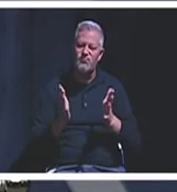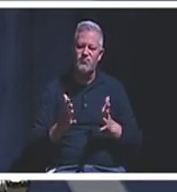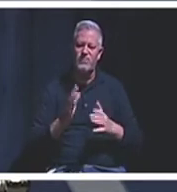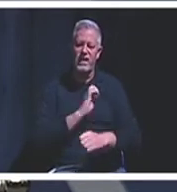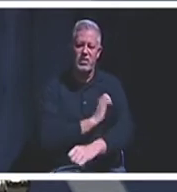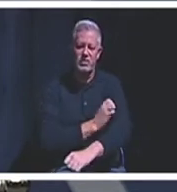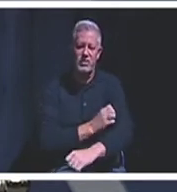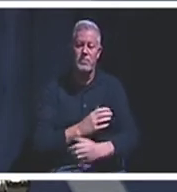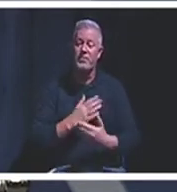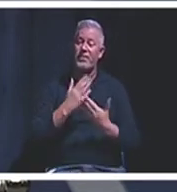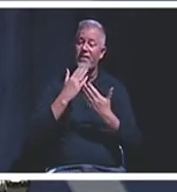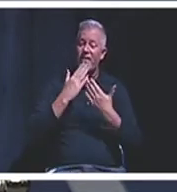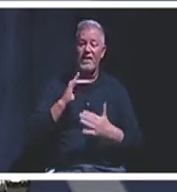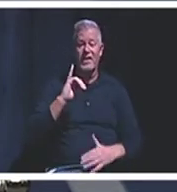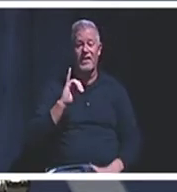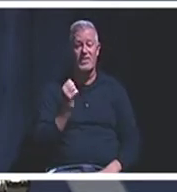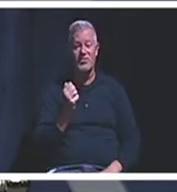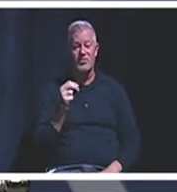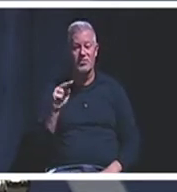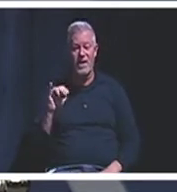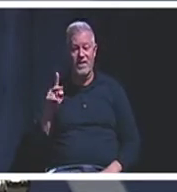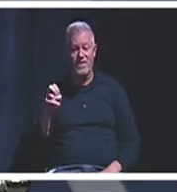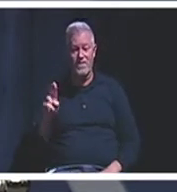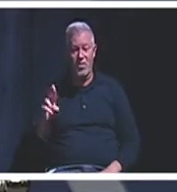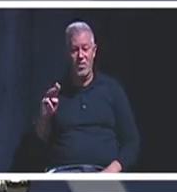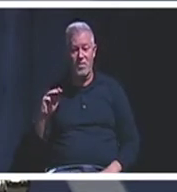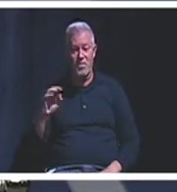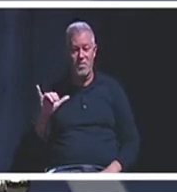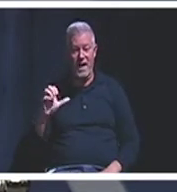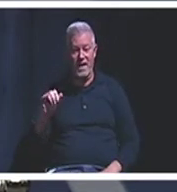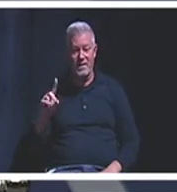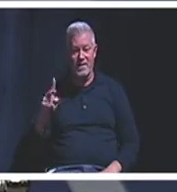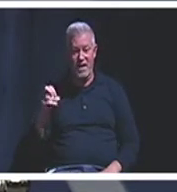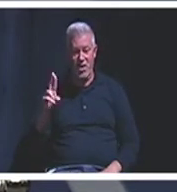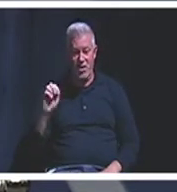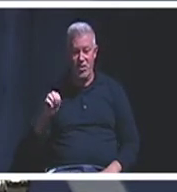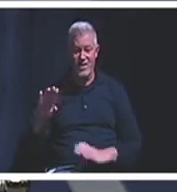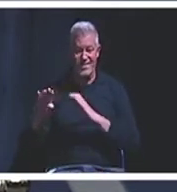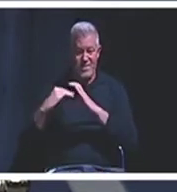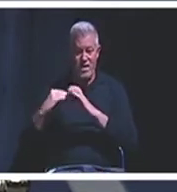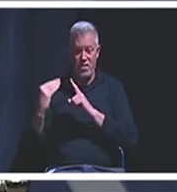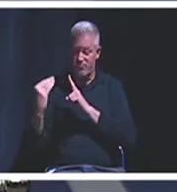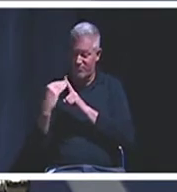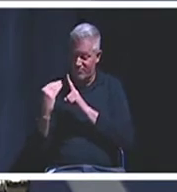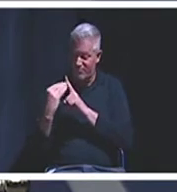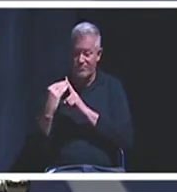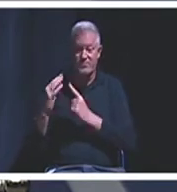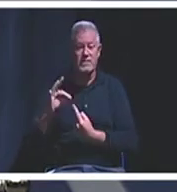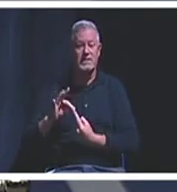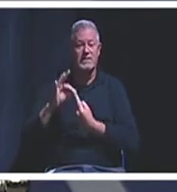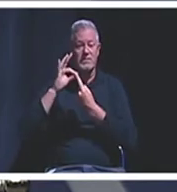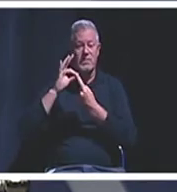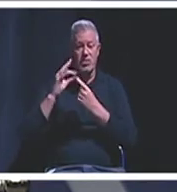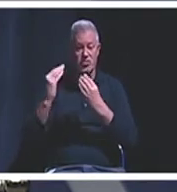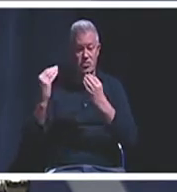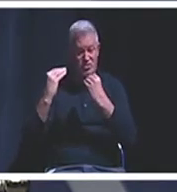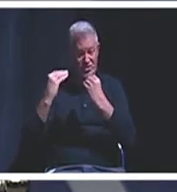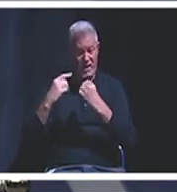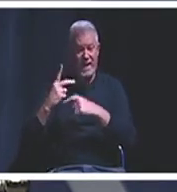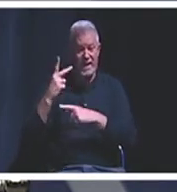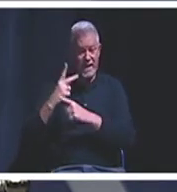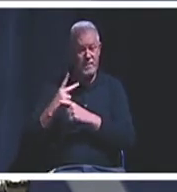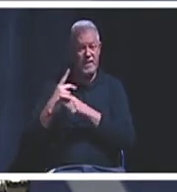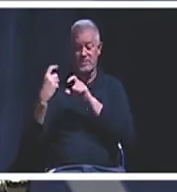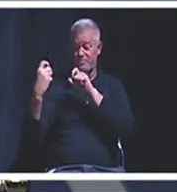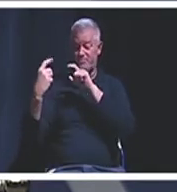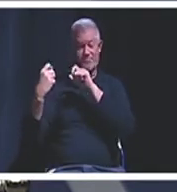Thank you, Jennifer McIntyre, for all your emails, reminders, and special instructions, and for keeping us active and